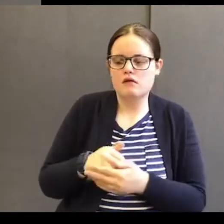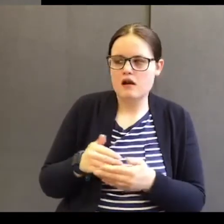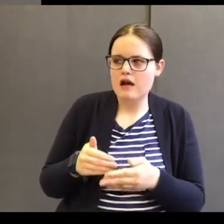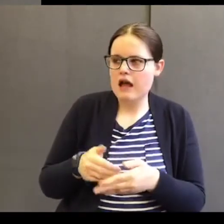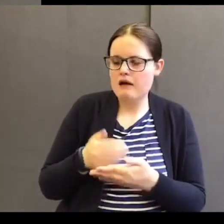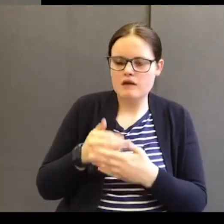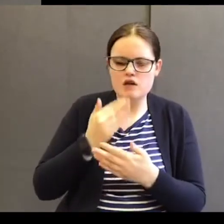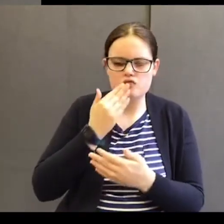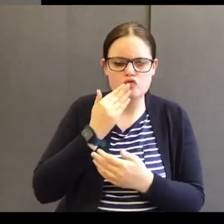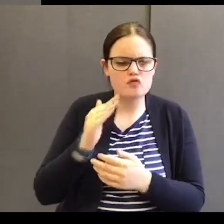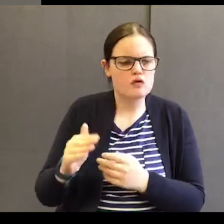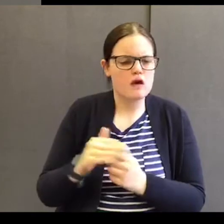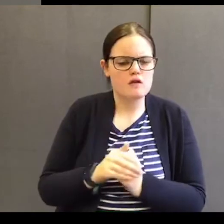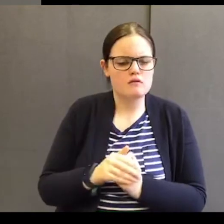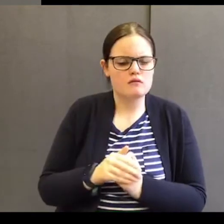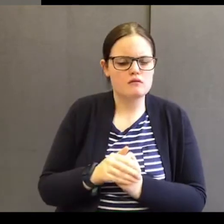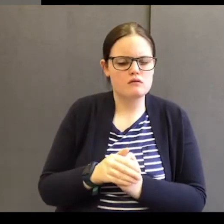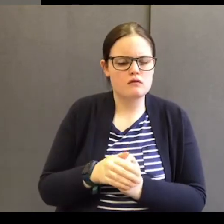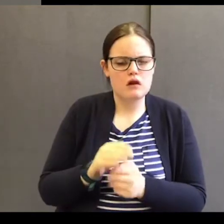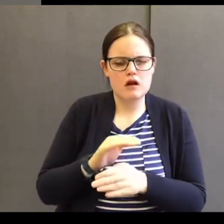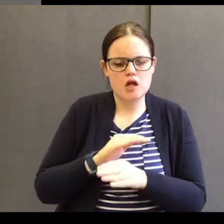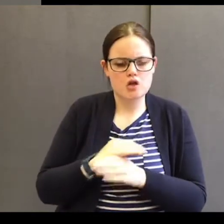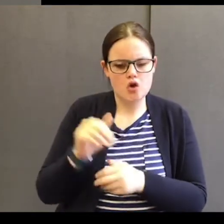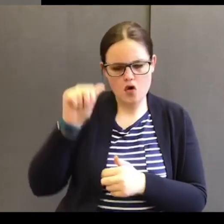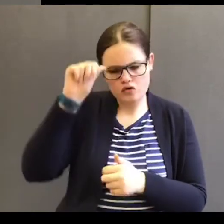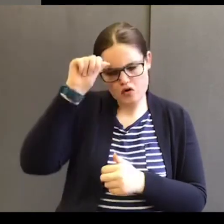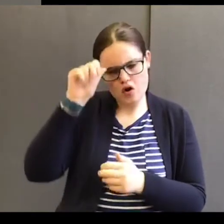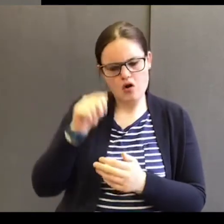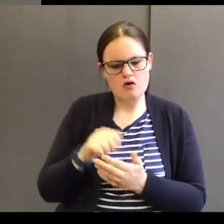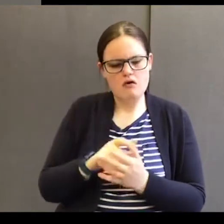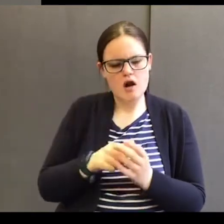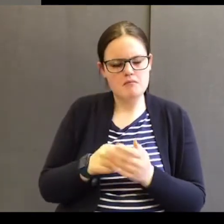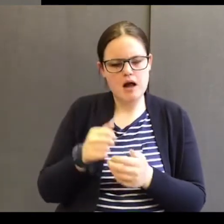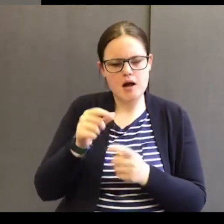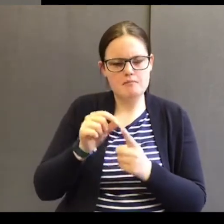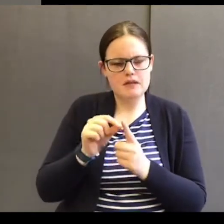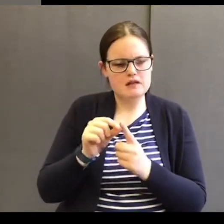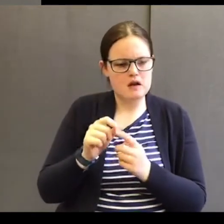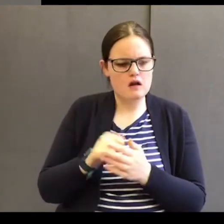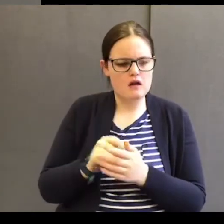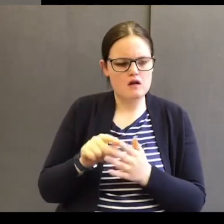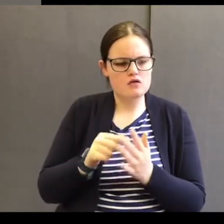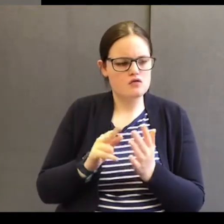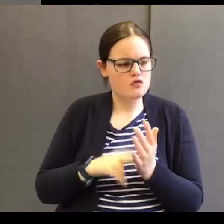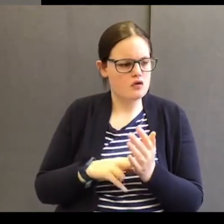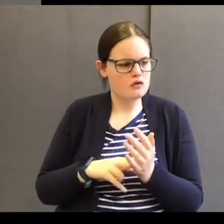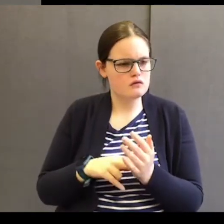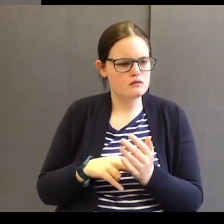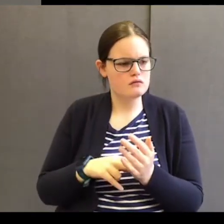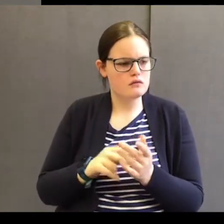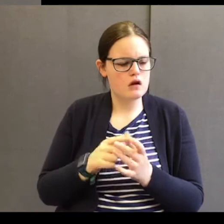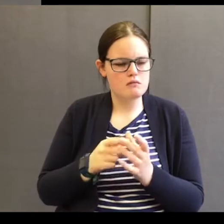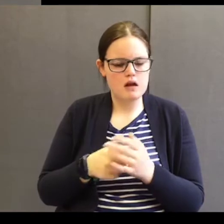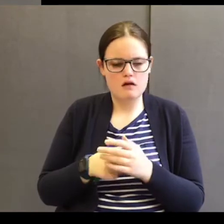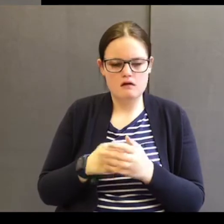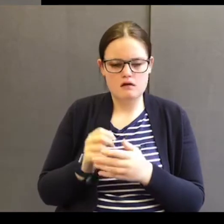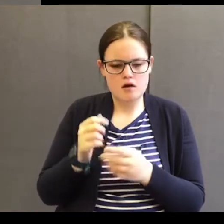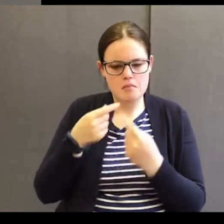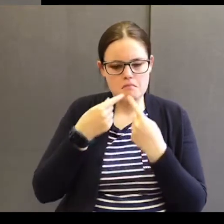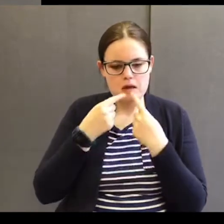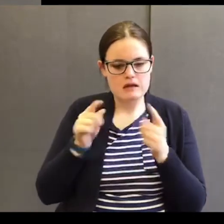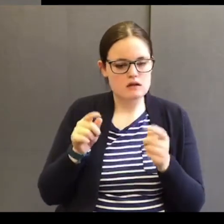more. Was there anyone in Jerusalem that didn't know about Peter and